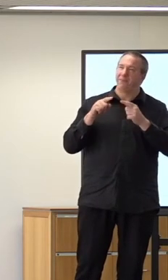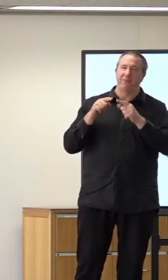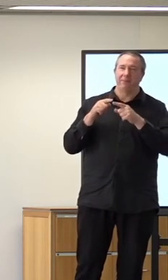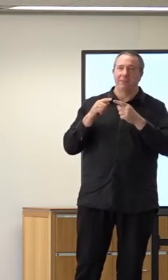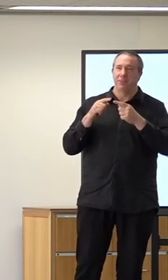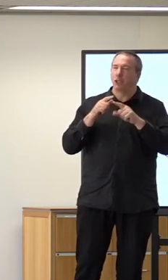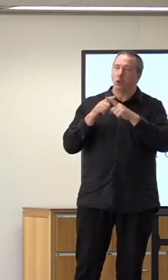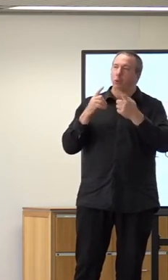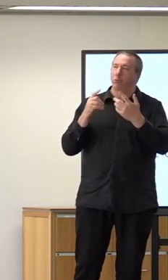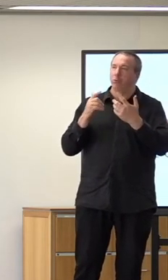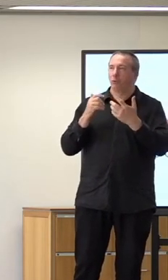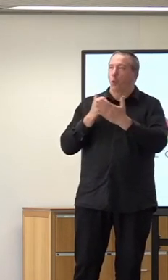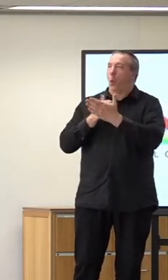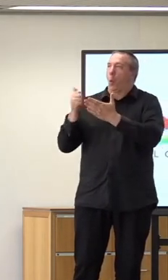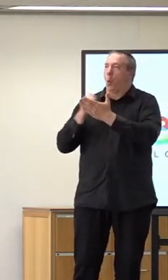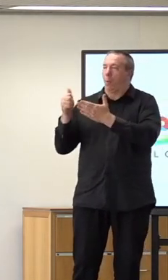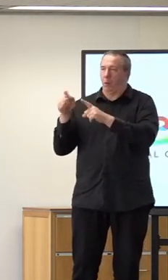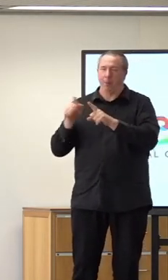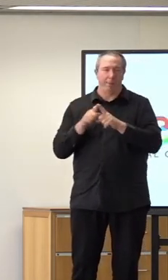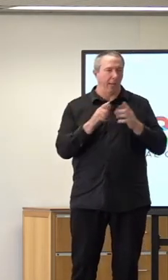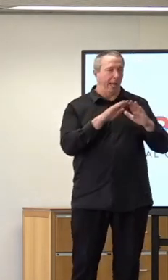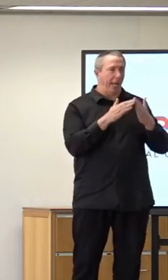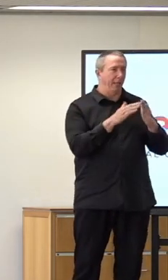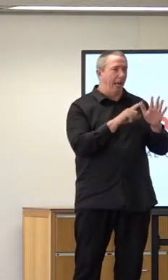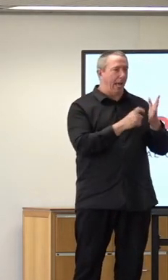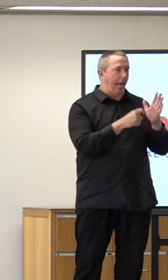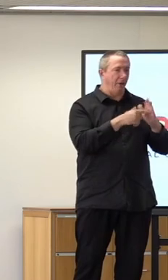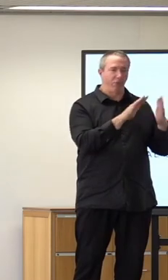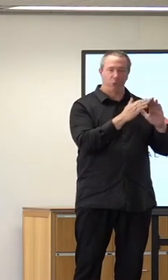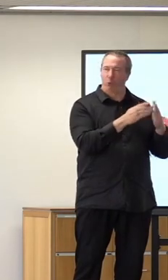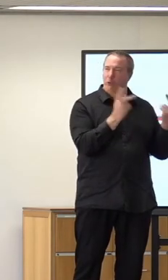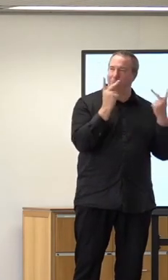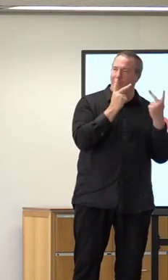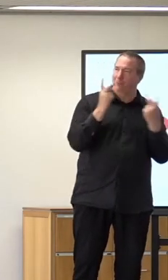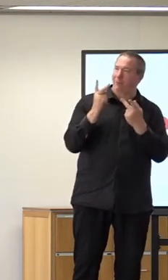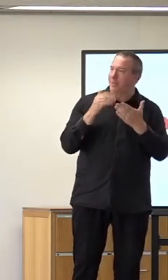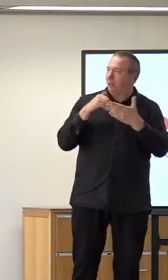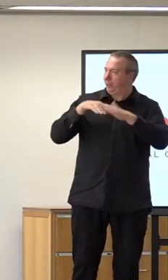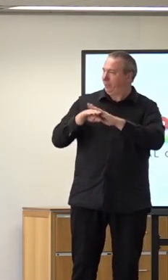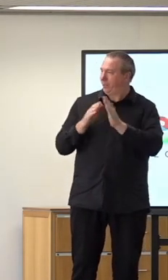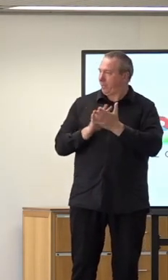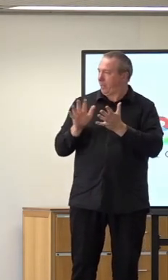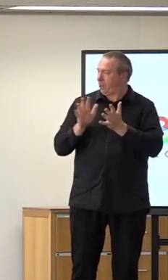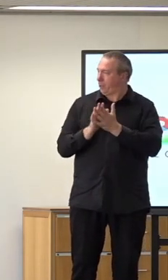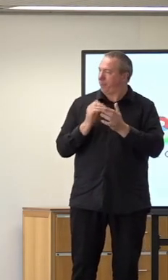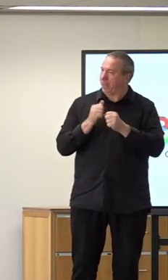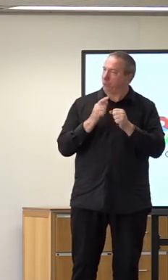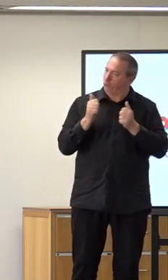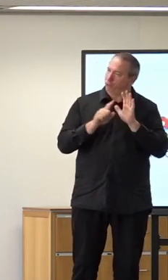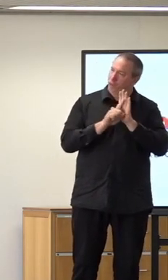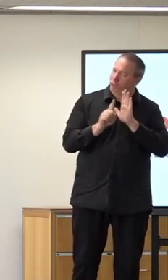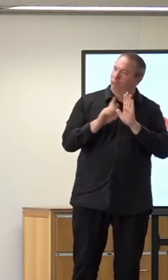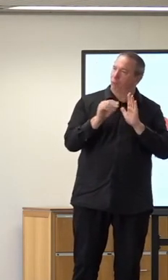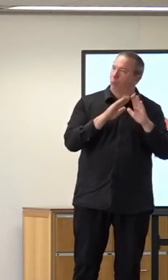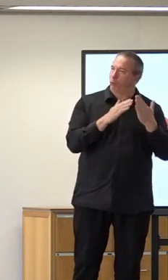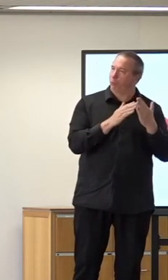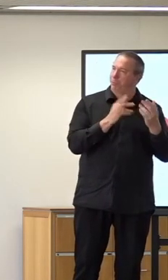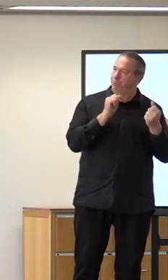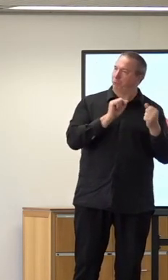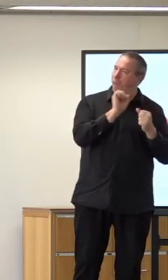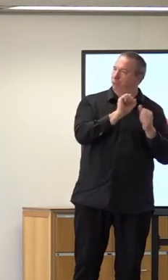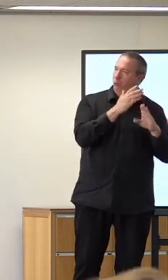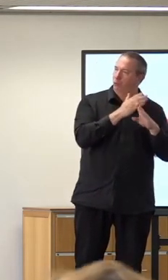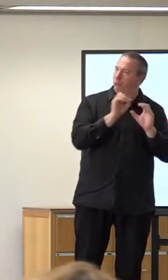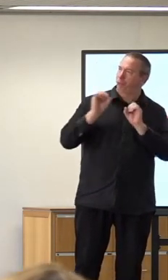and mentality that they have, so it's actually a good representation of the community, but also if